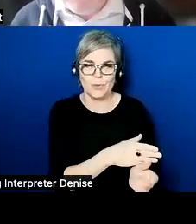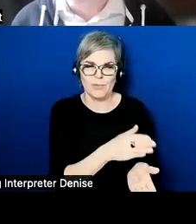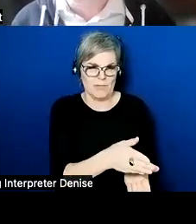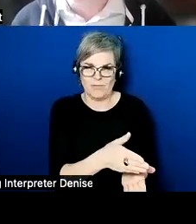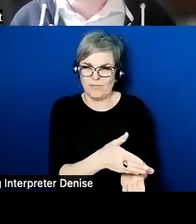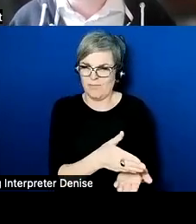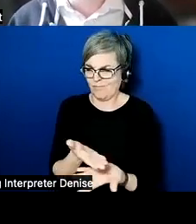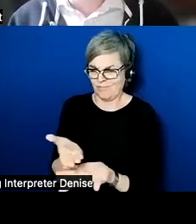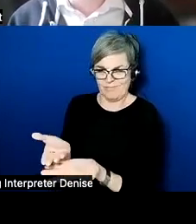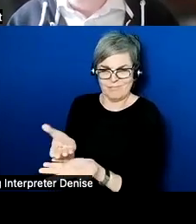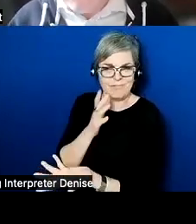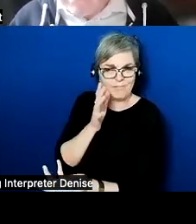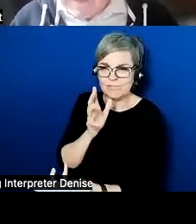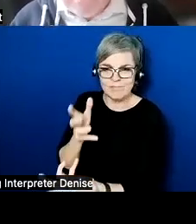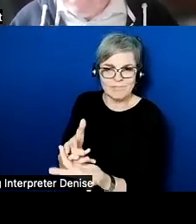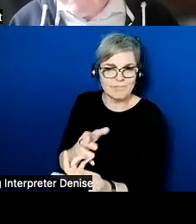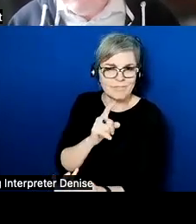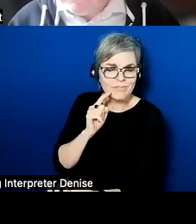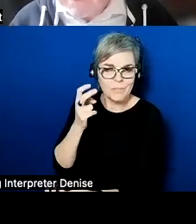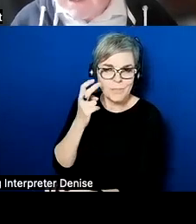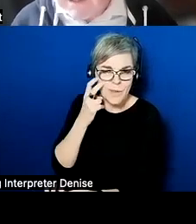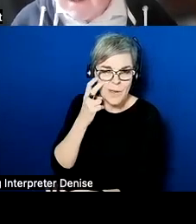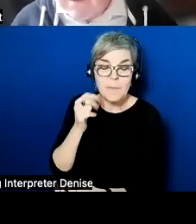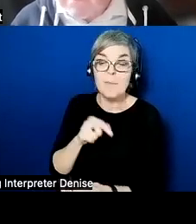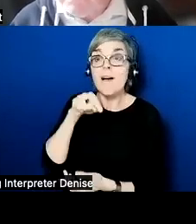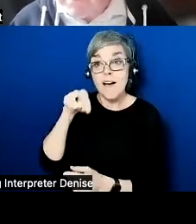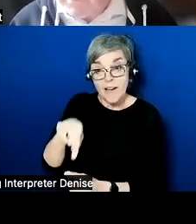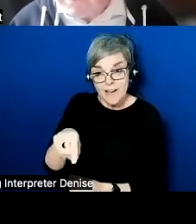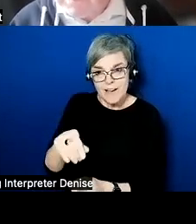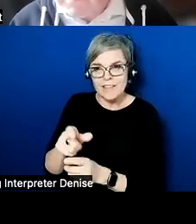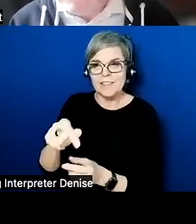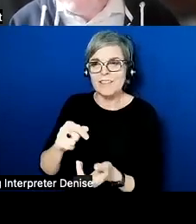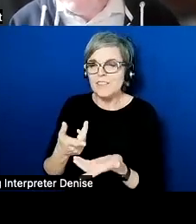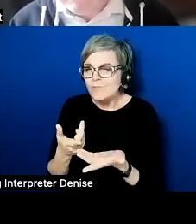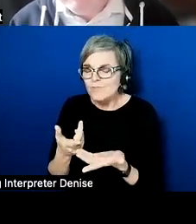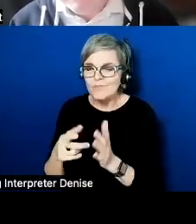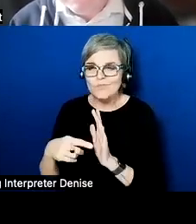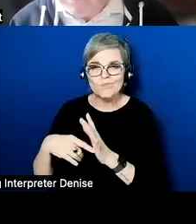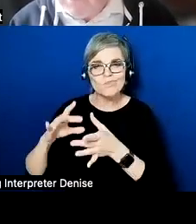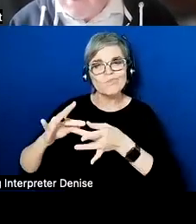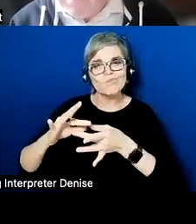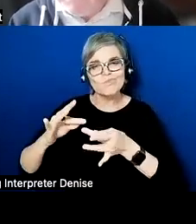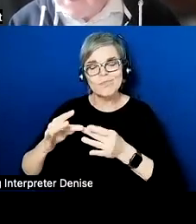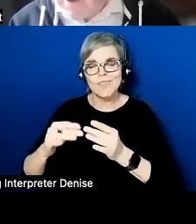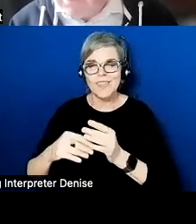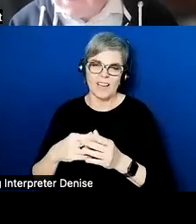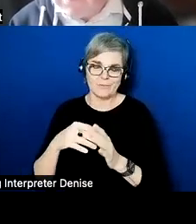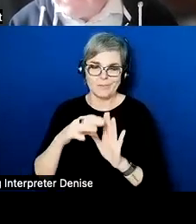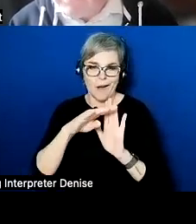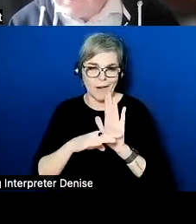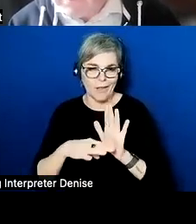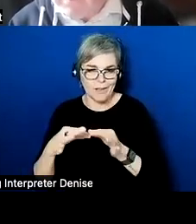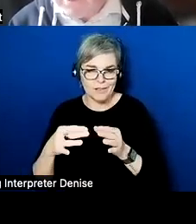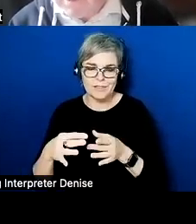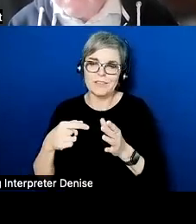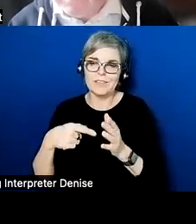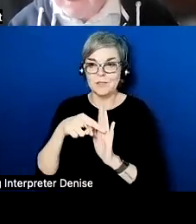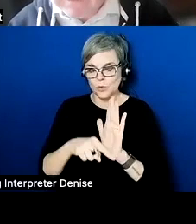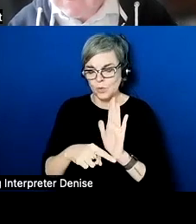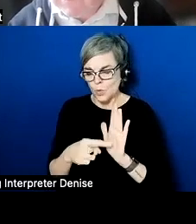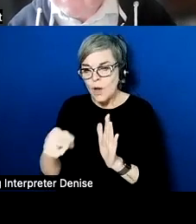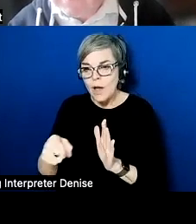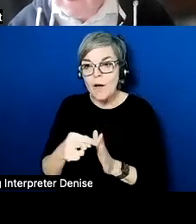of how humour and playfulness can be used to make visible the cognitive and